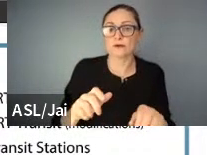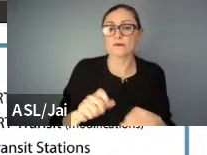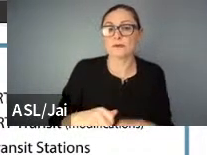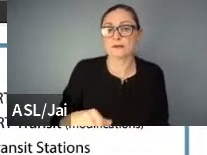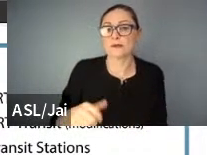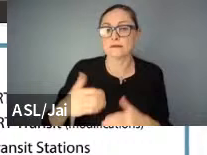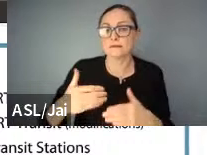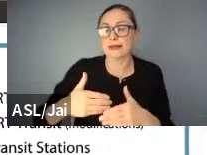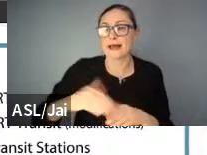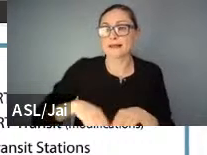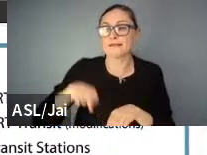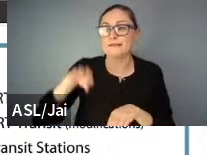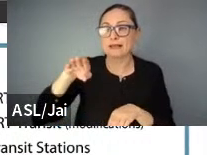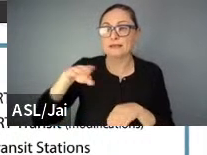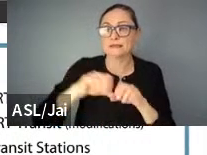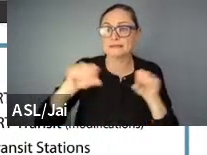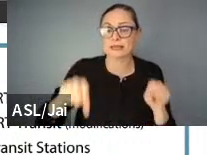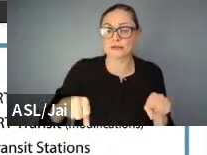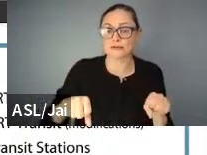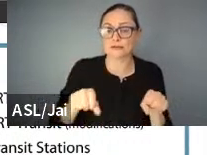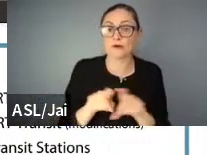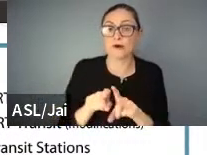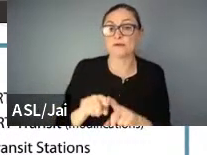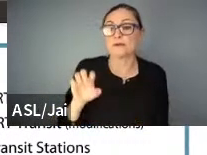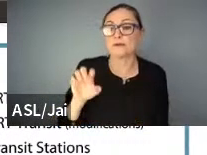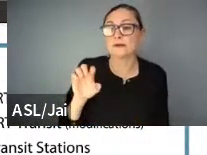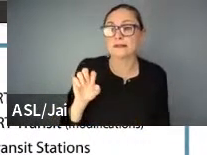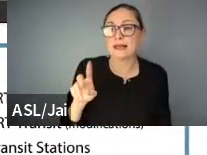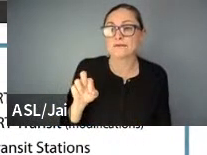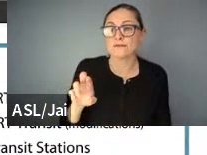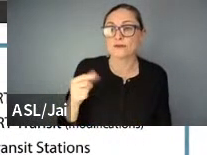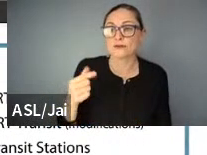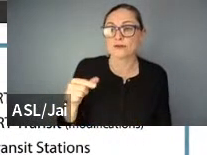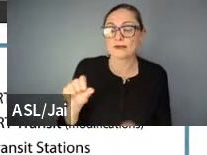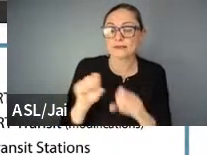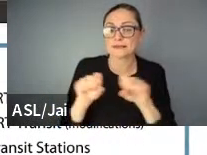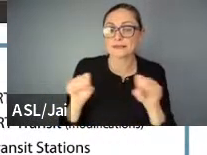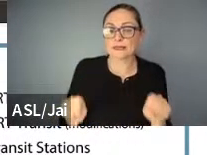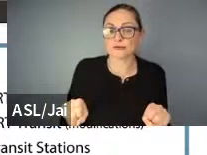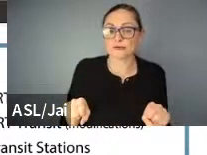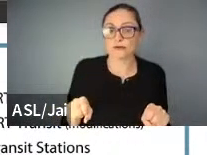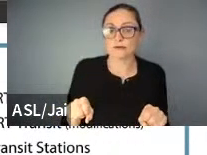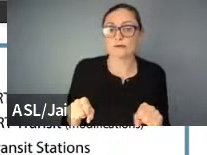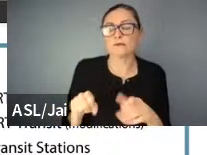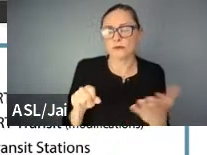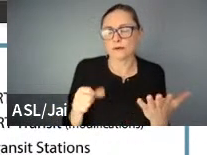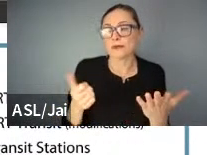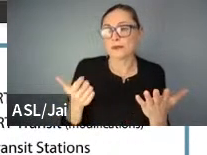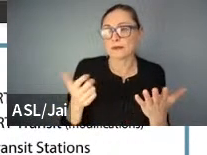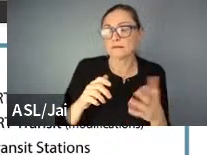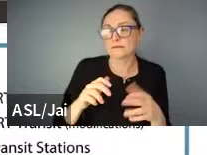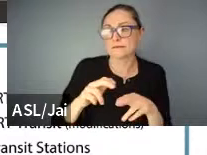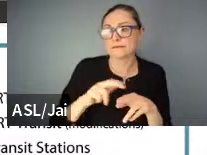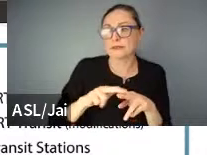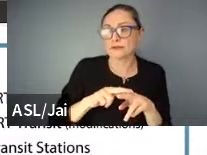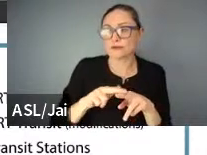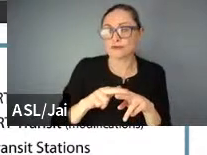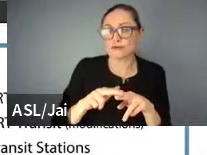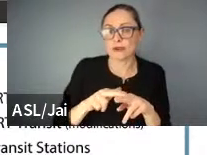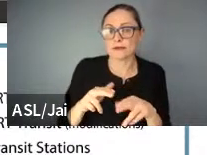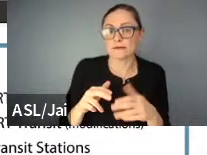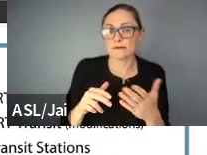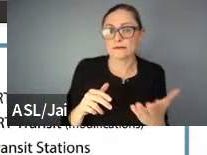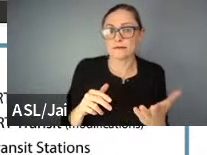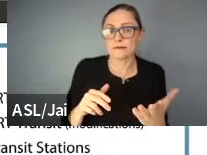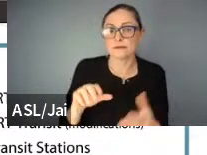station, and then also the Evergreen station, which would be the terminus of light rail just out there of